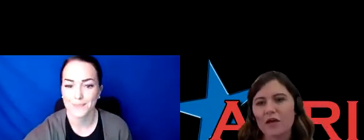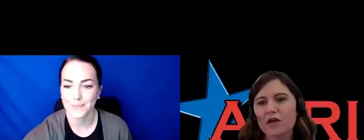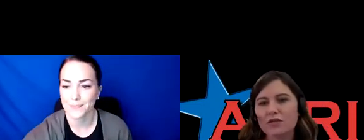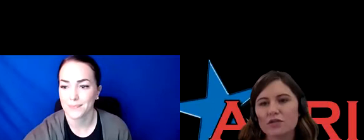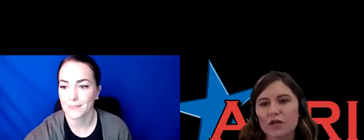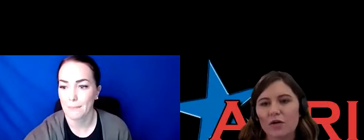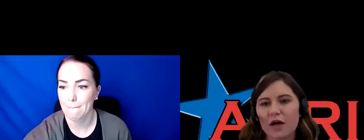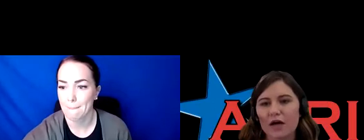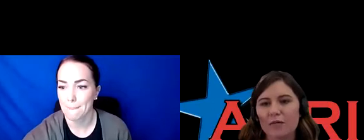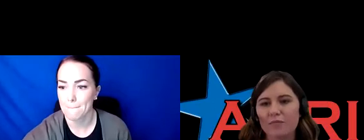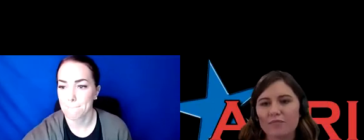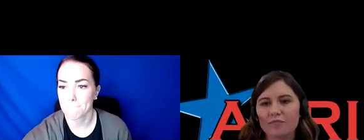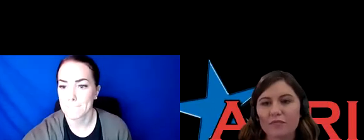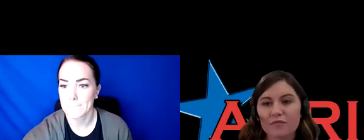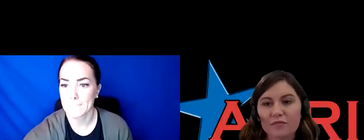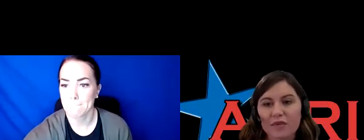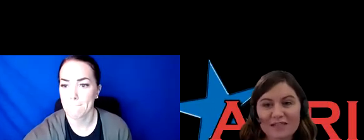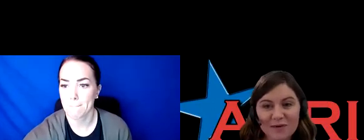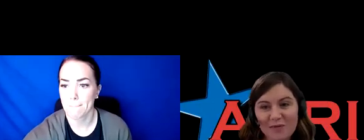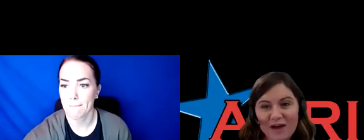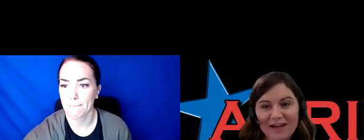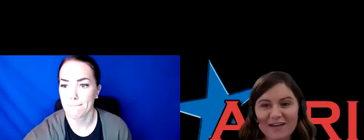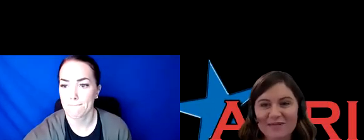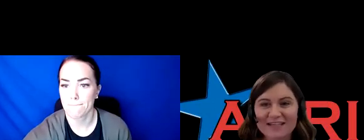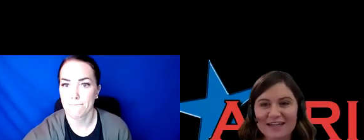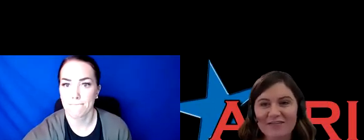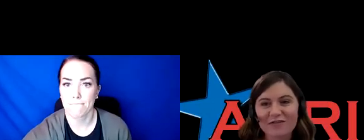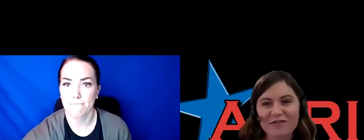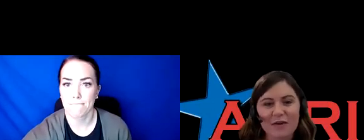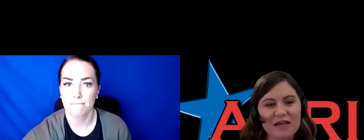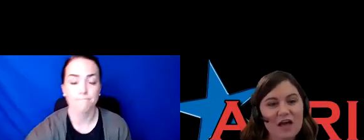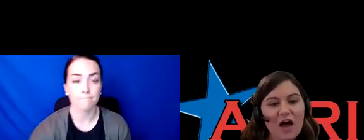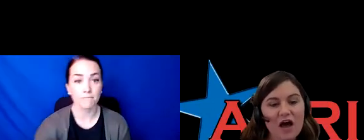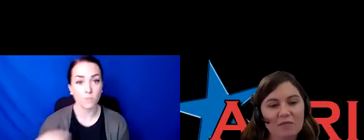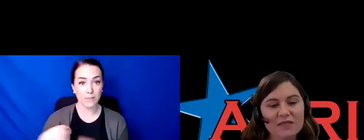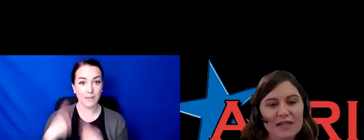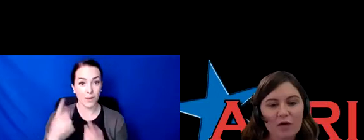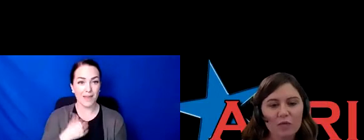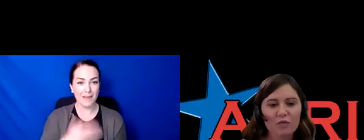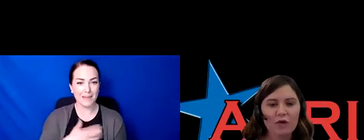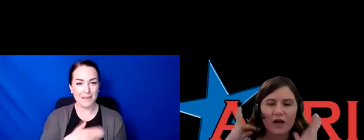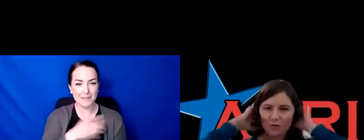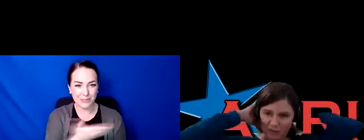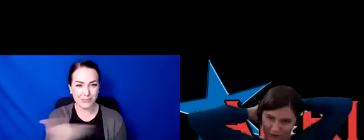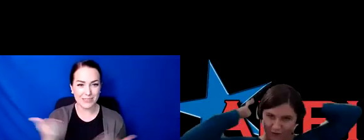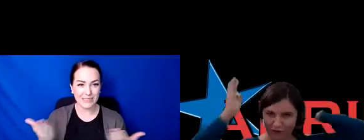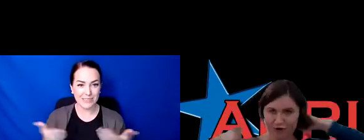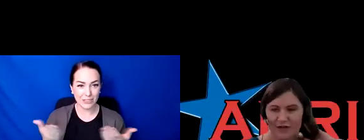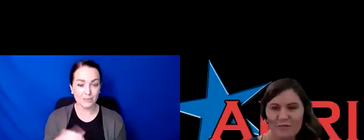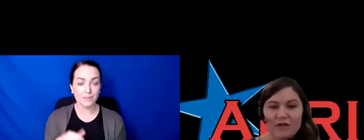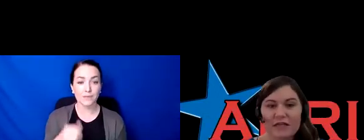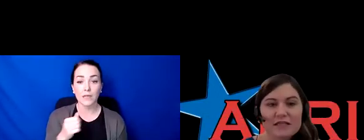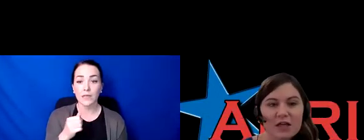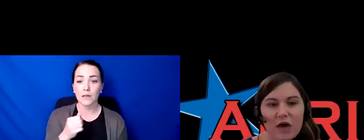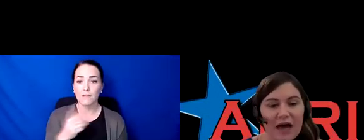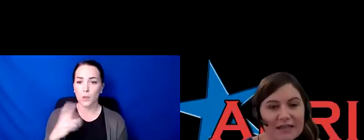Okay, so it's been a while. I'm excited to have everybody. Today, a couple of months ago, if you're on our